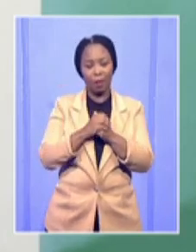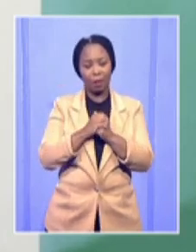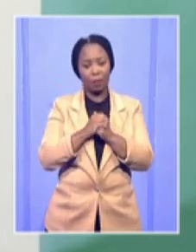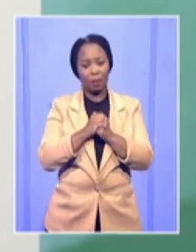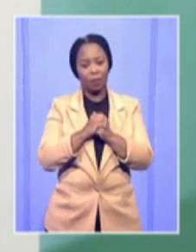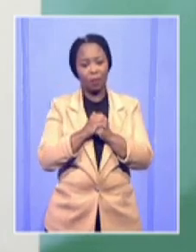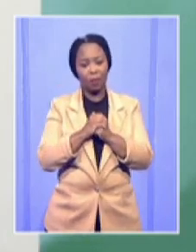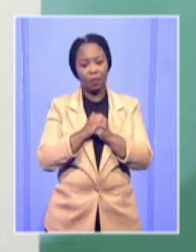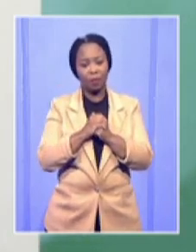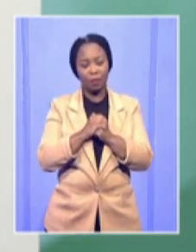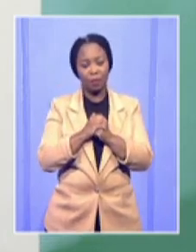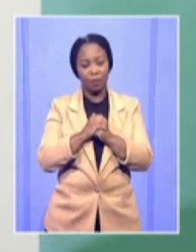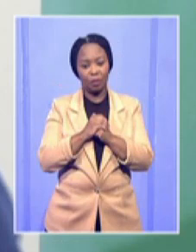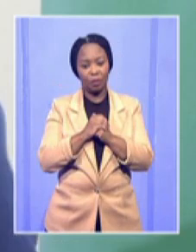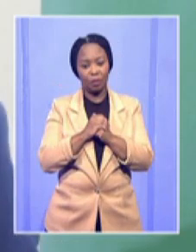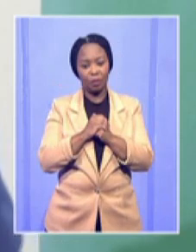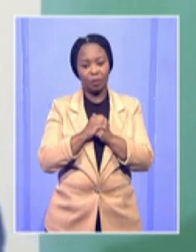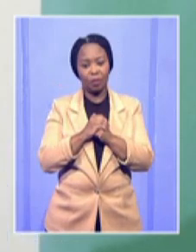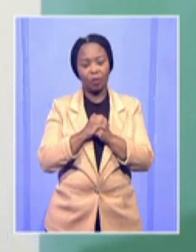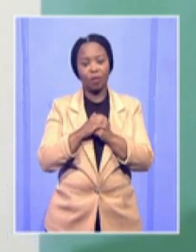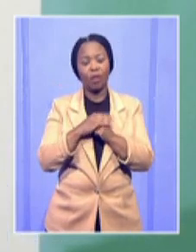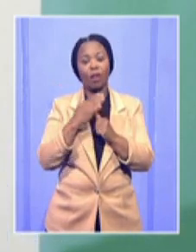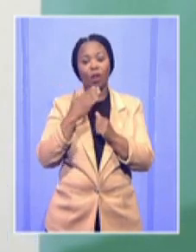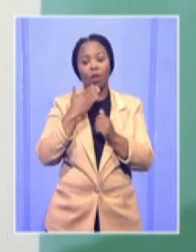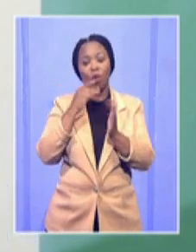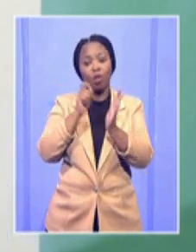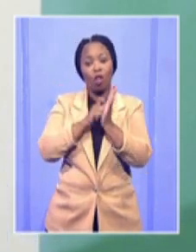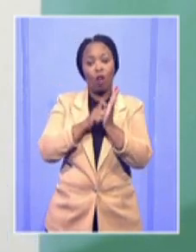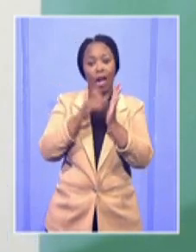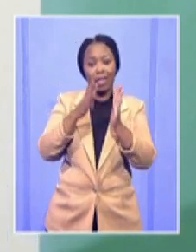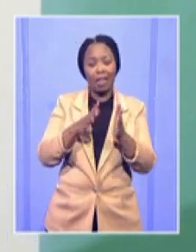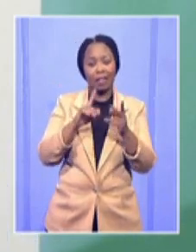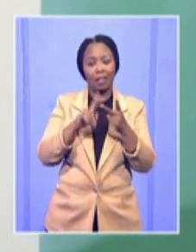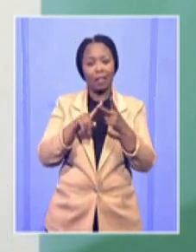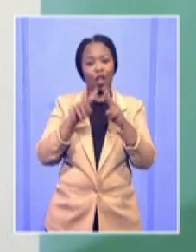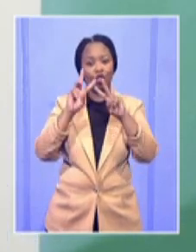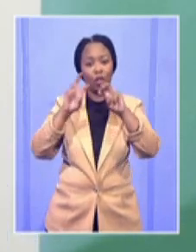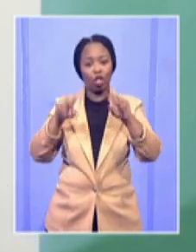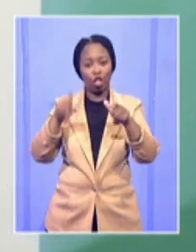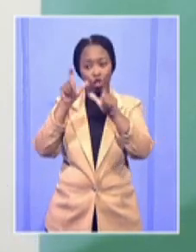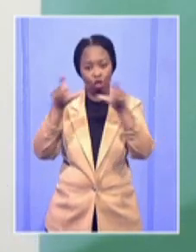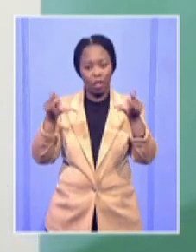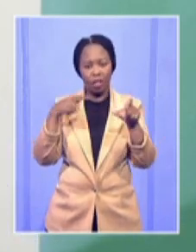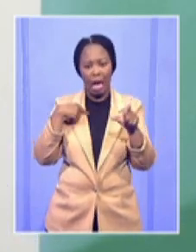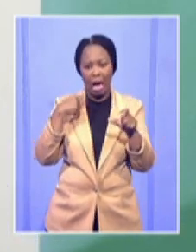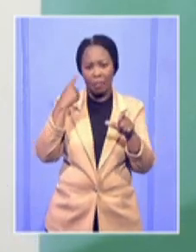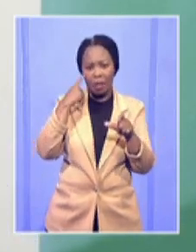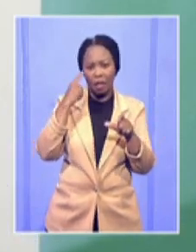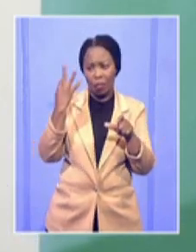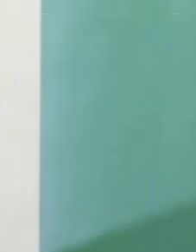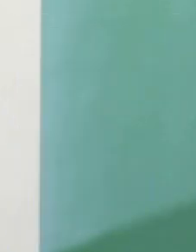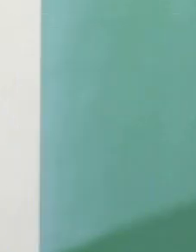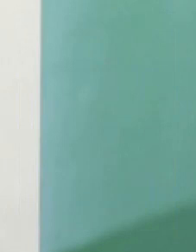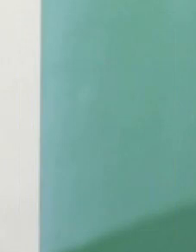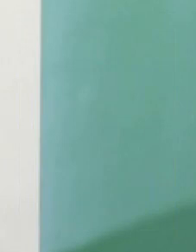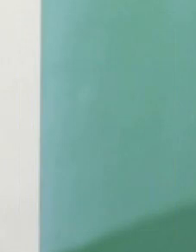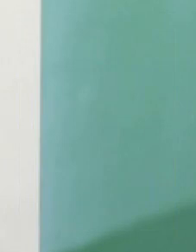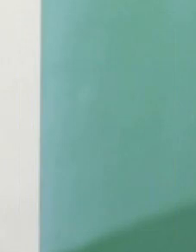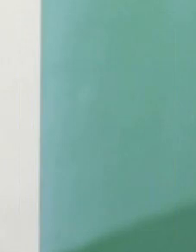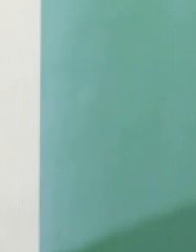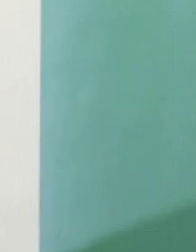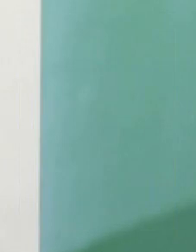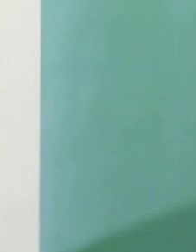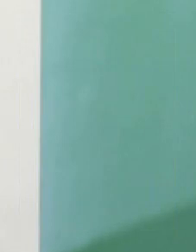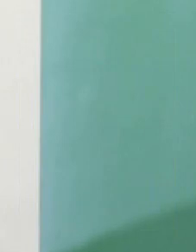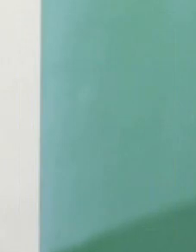the authors and researchers. I understand we have about 30, about that number, connected online,